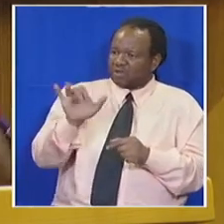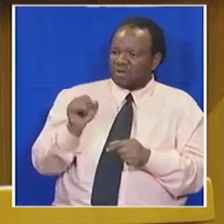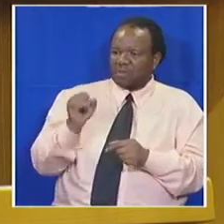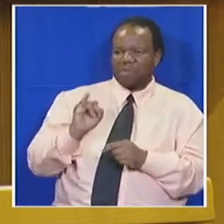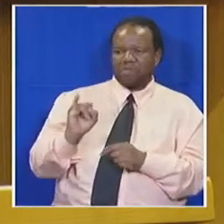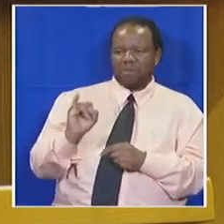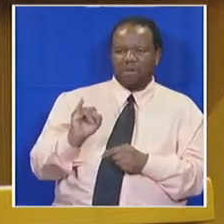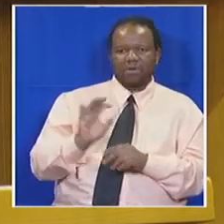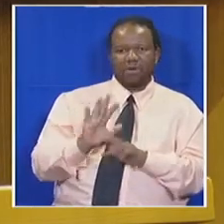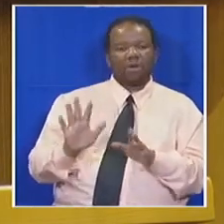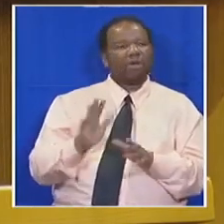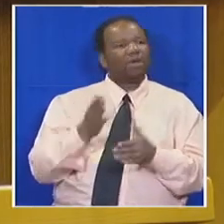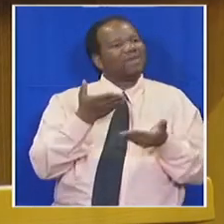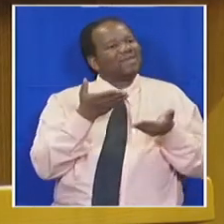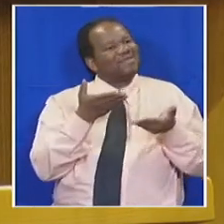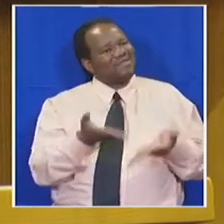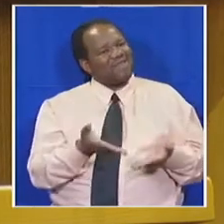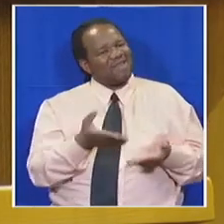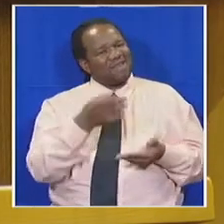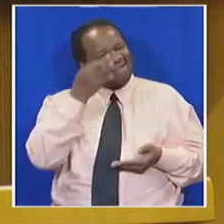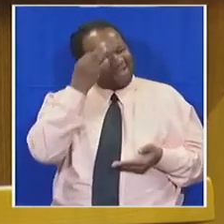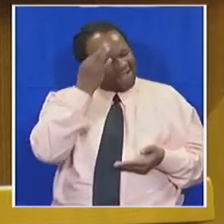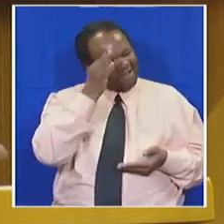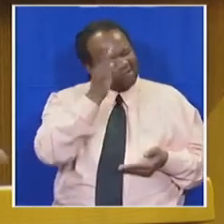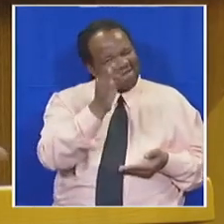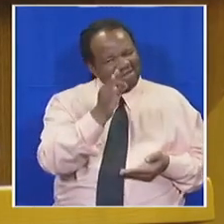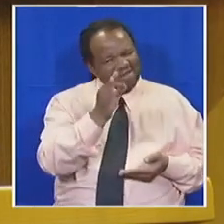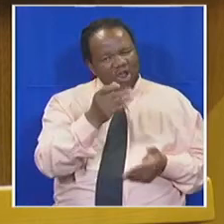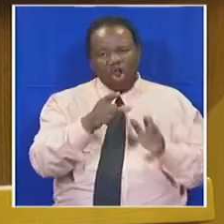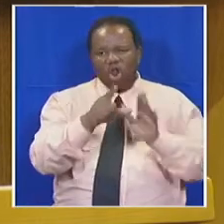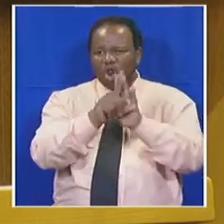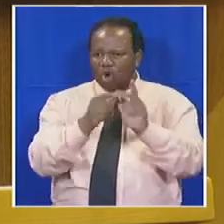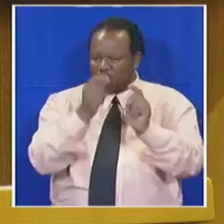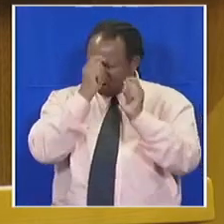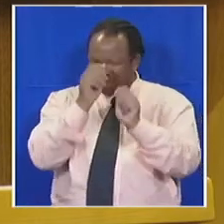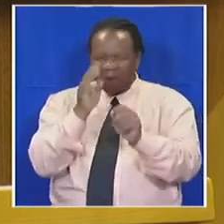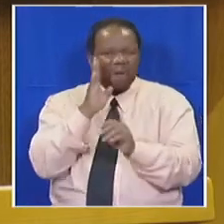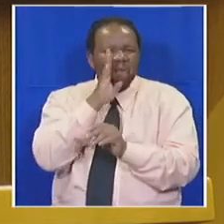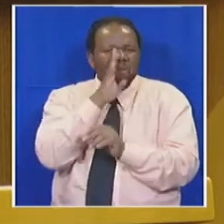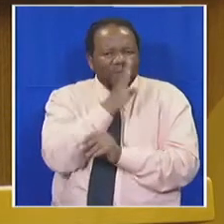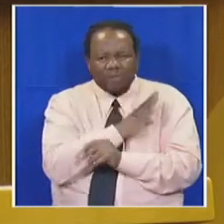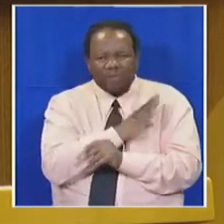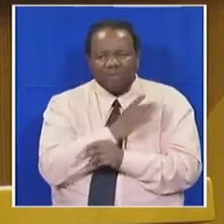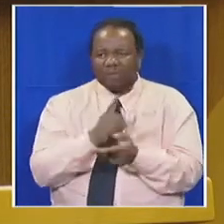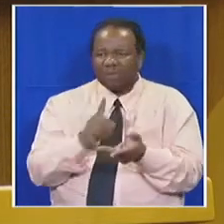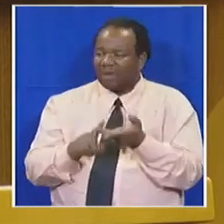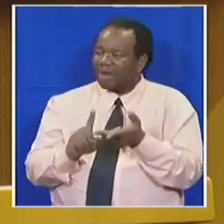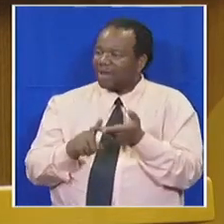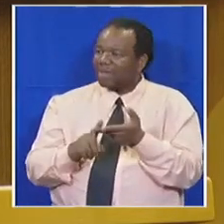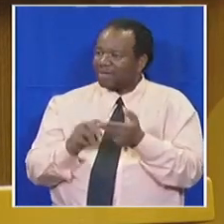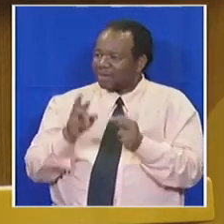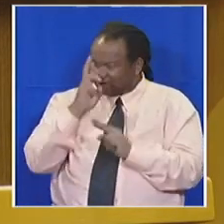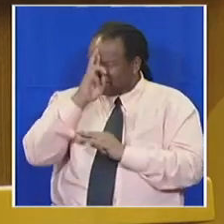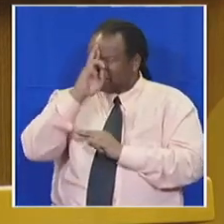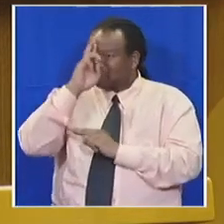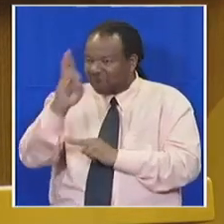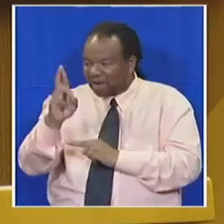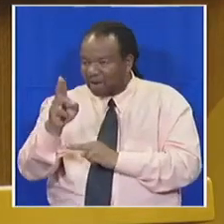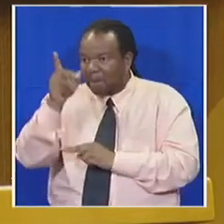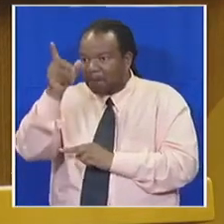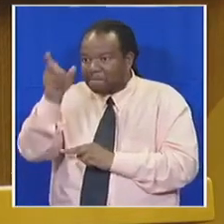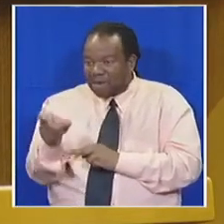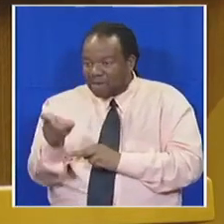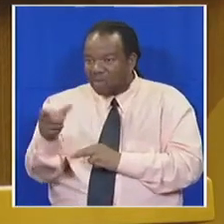a government that has no respect for its own laws, no respect for the people who put it on power, no respect